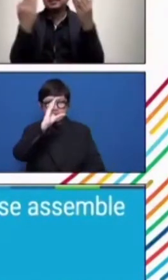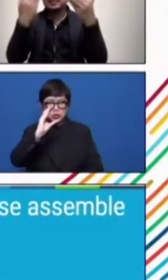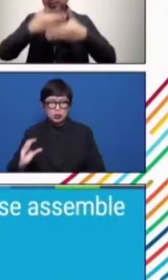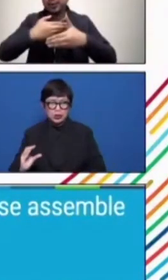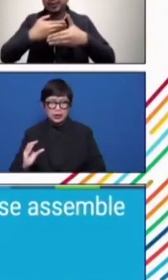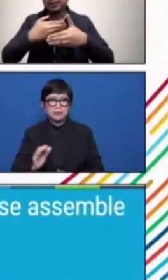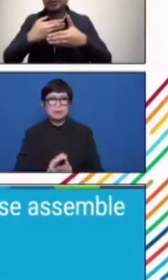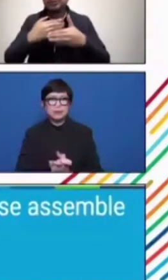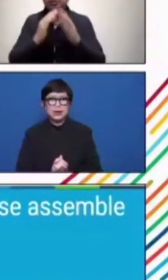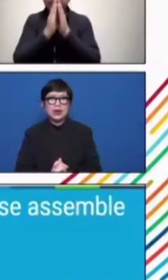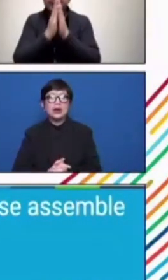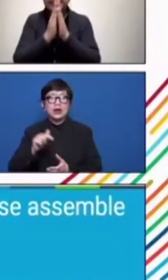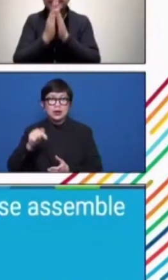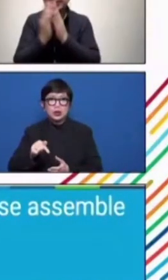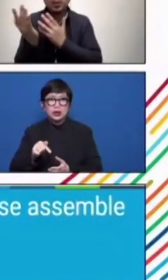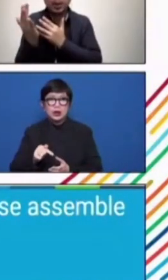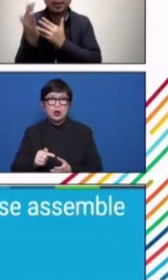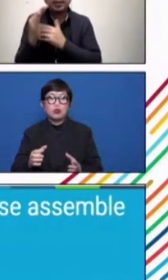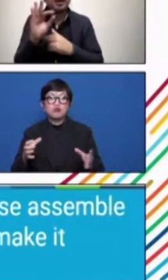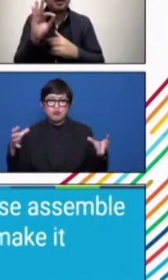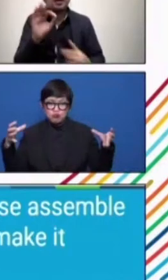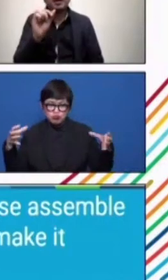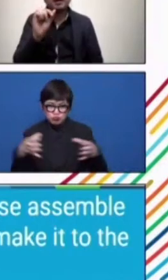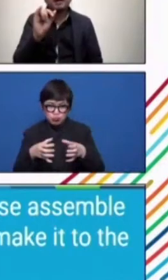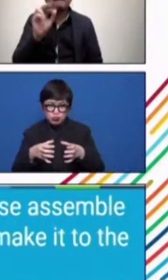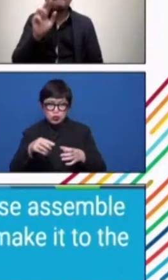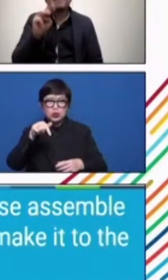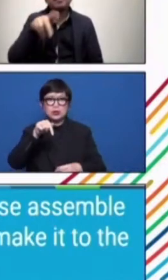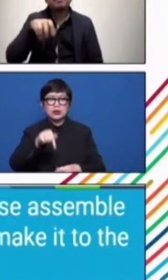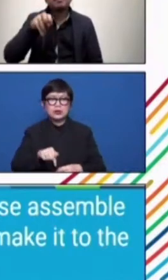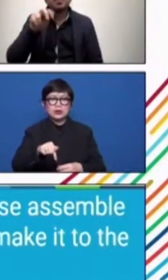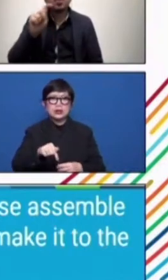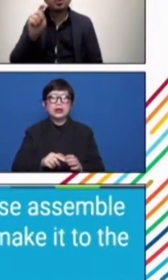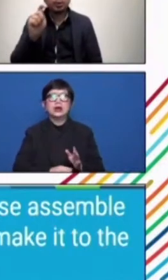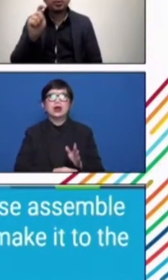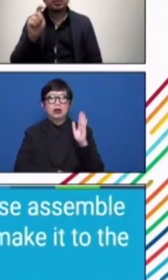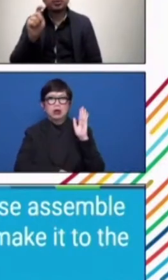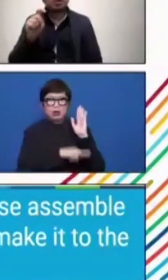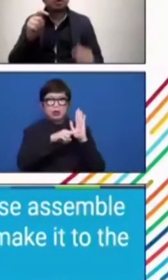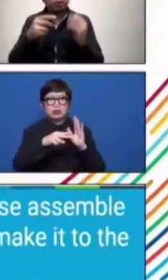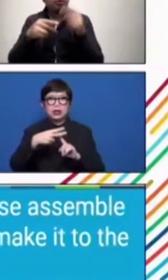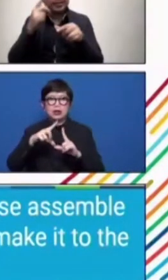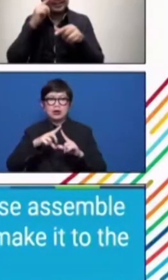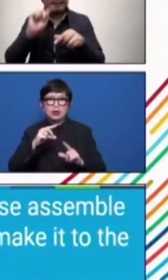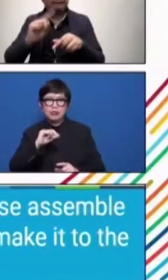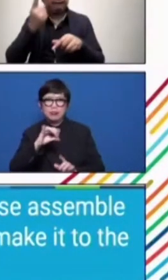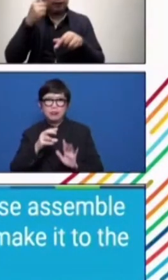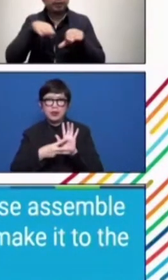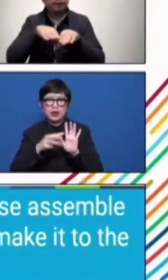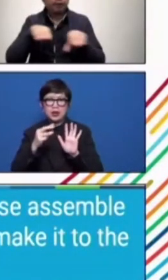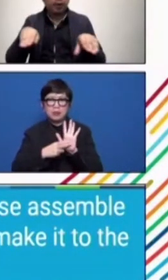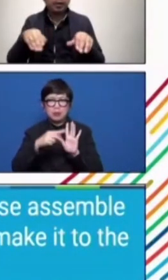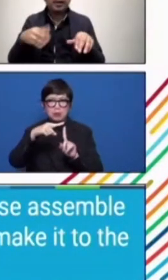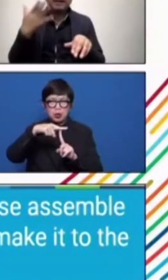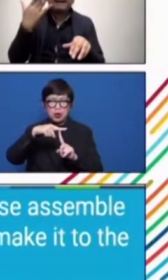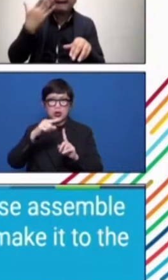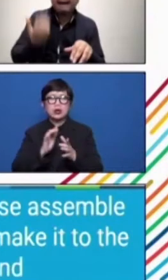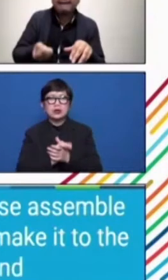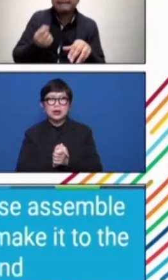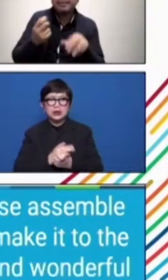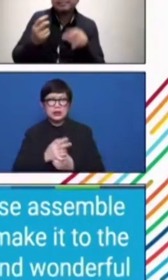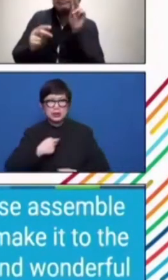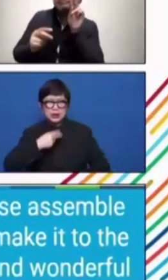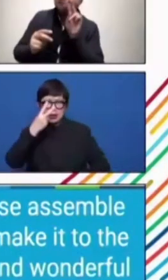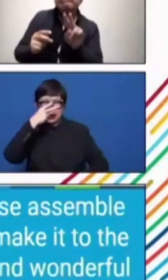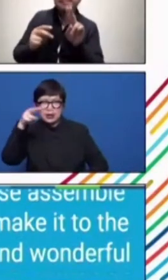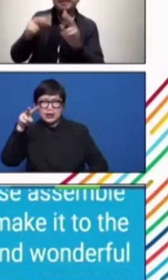between 5 30 to 6 so that you make it to the venue on time which has a which Rich cultural performance and wonderful Cuisine